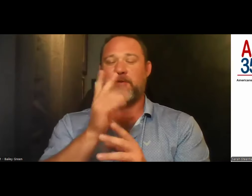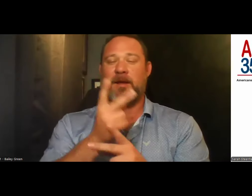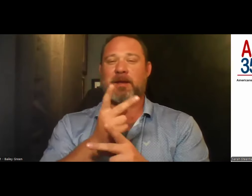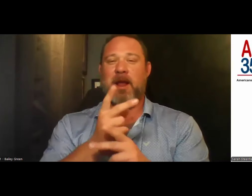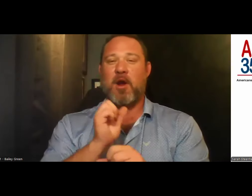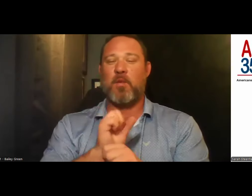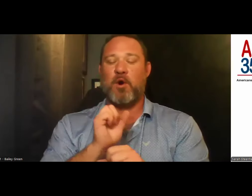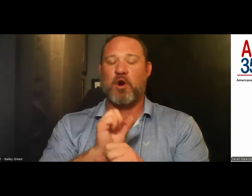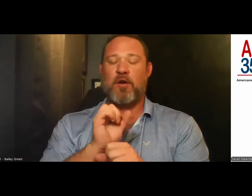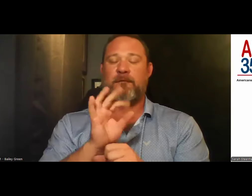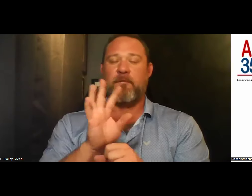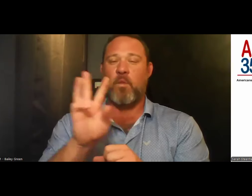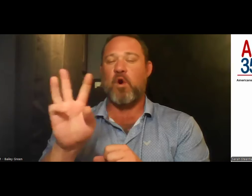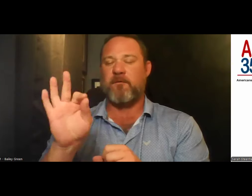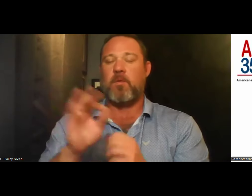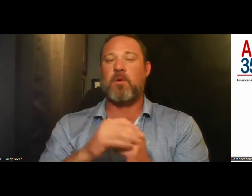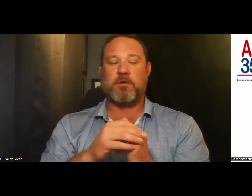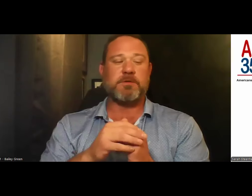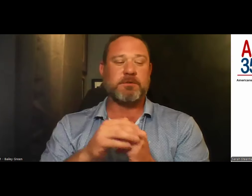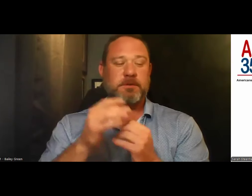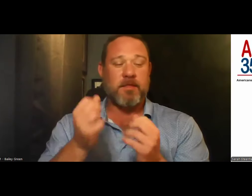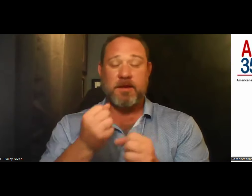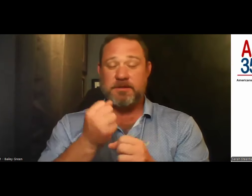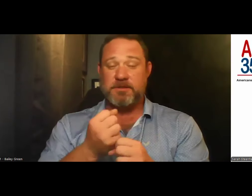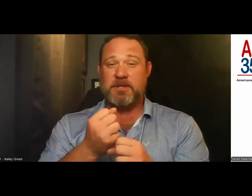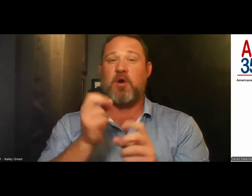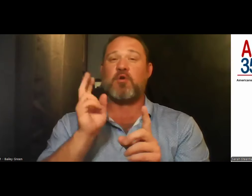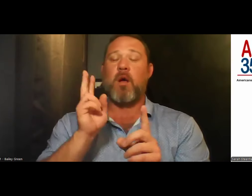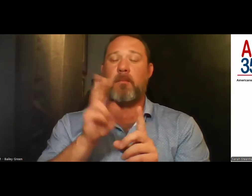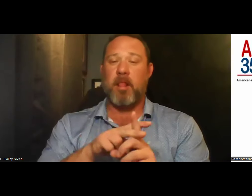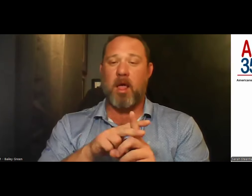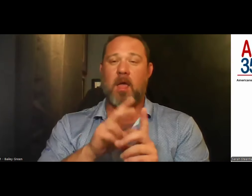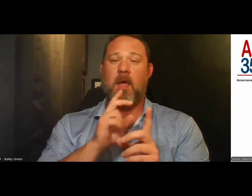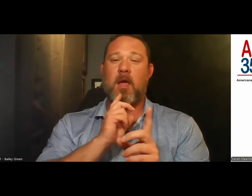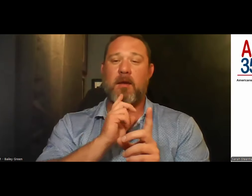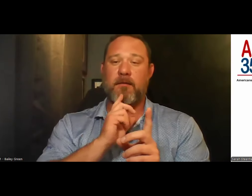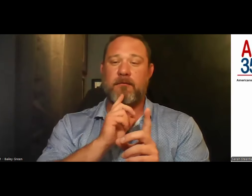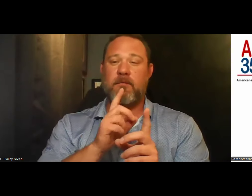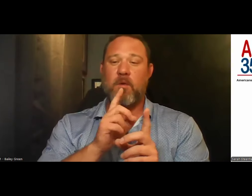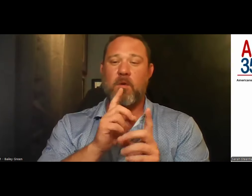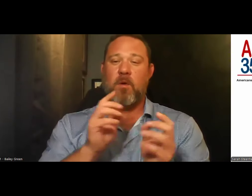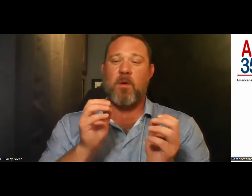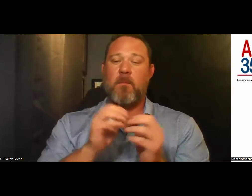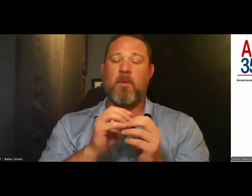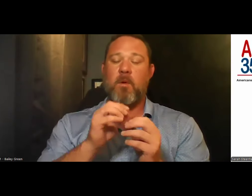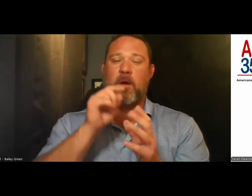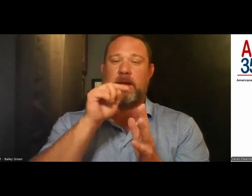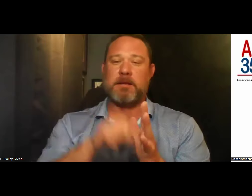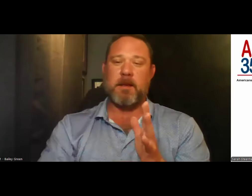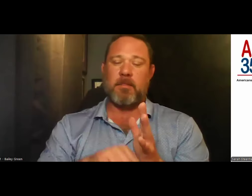workforce. This year, they invited California to apply for a more in-depth